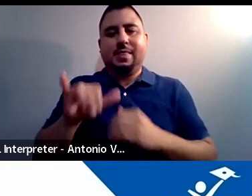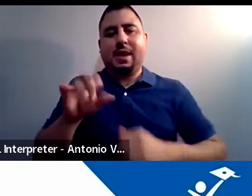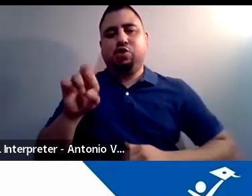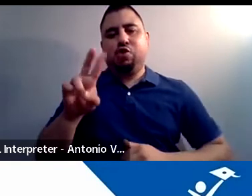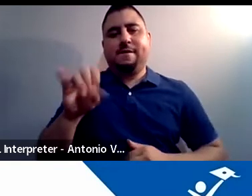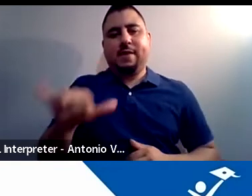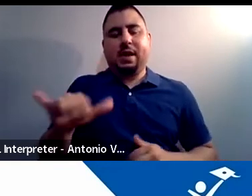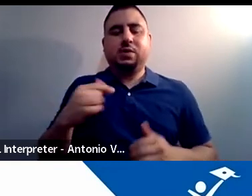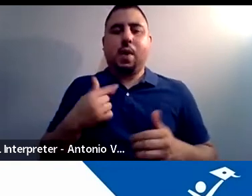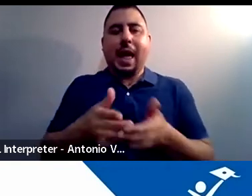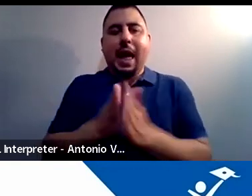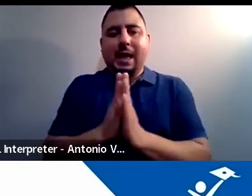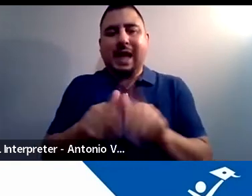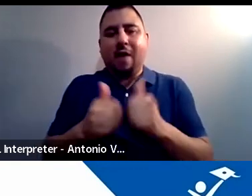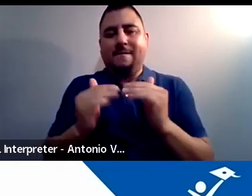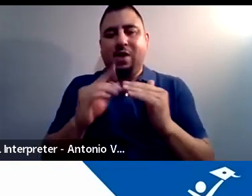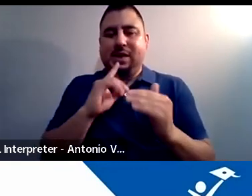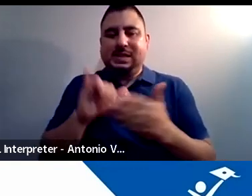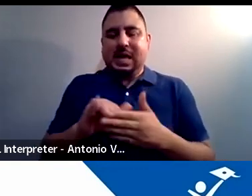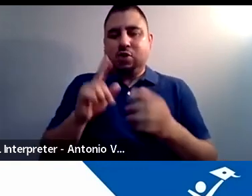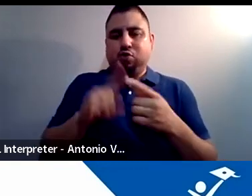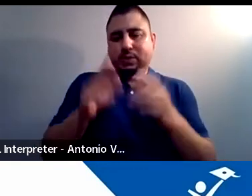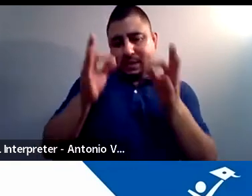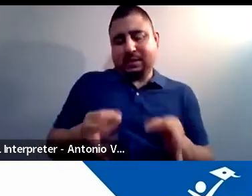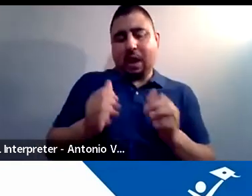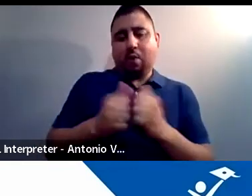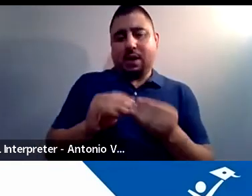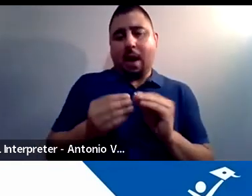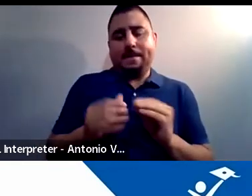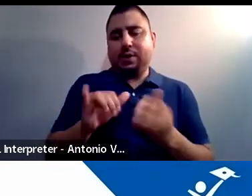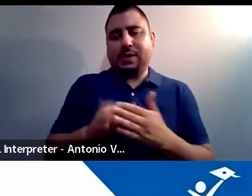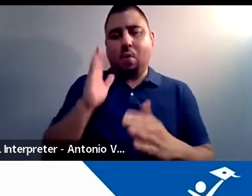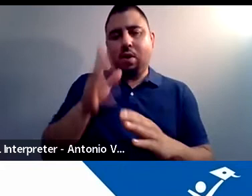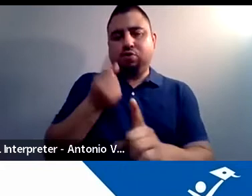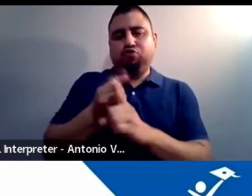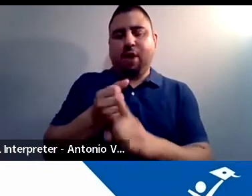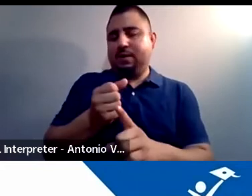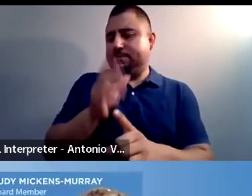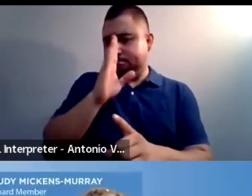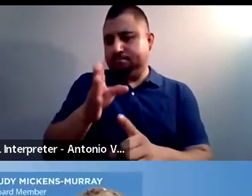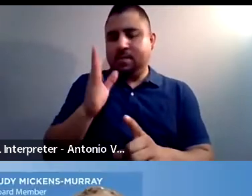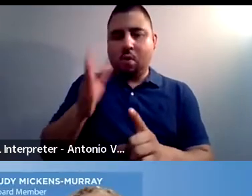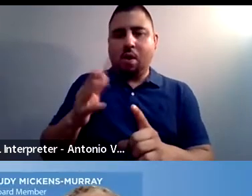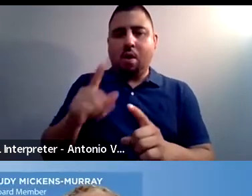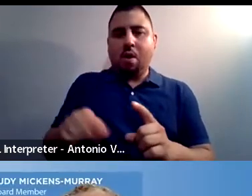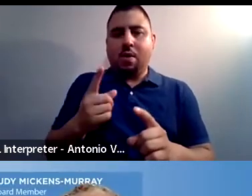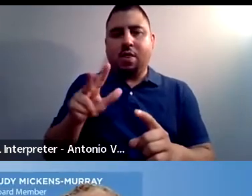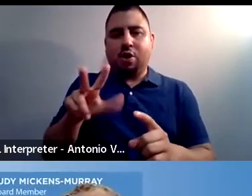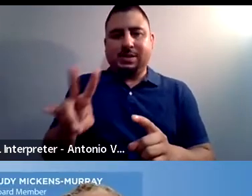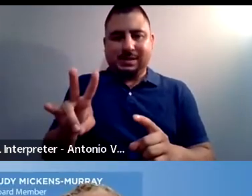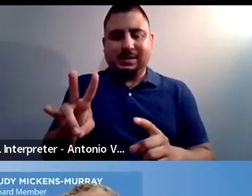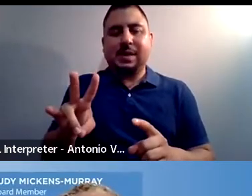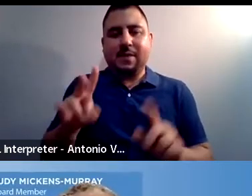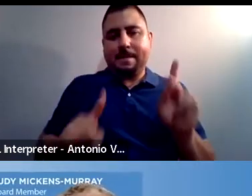So I just have to ask, how fair is it to make a decision that will directly affect us when only